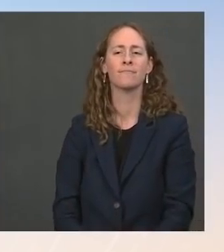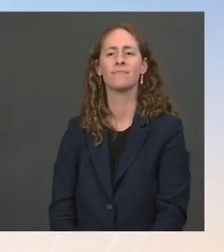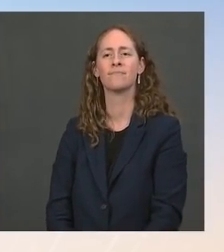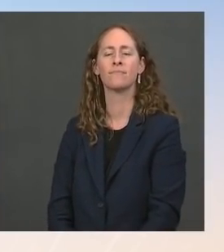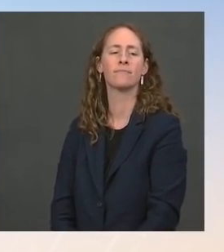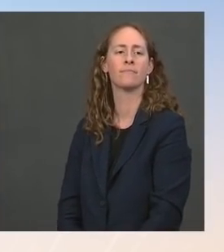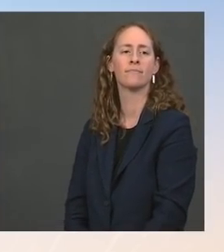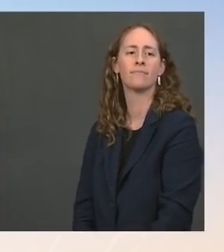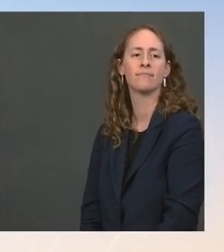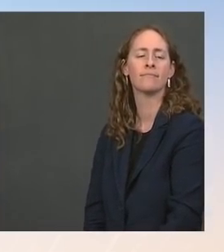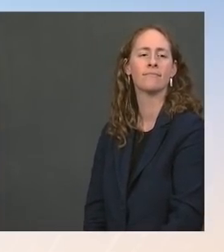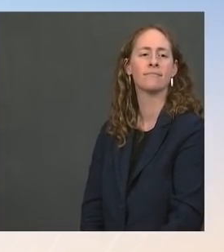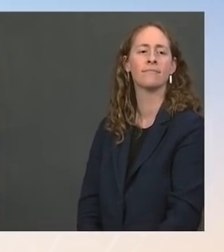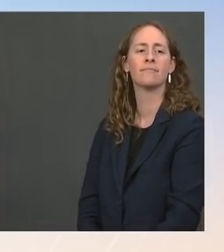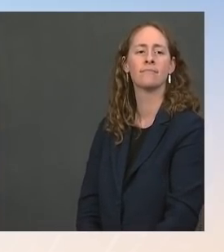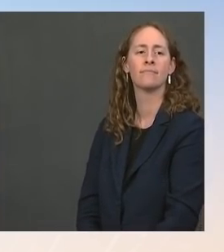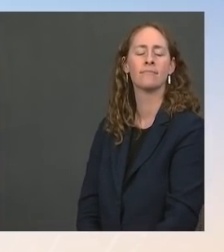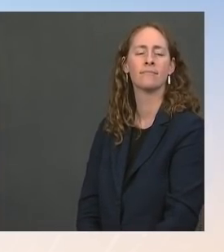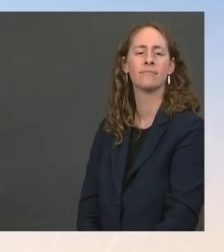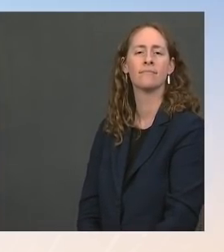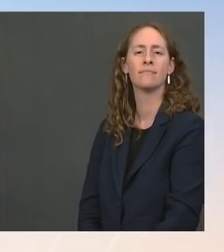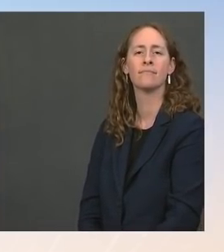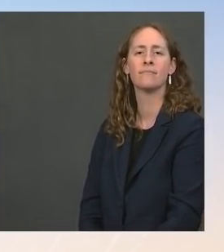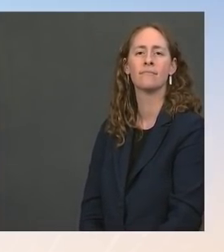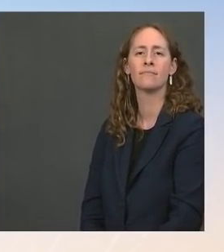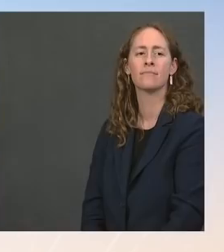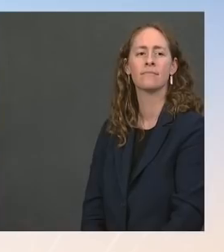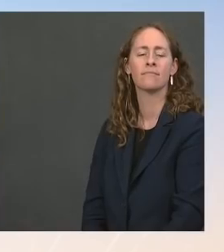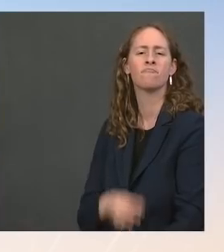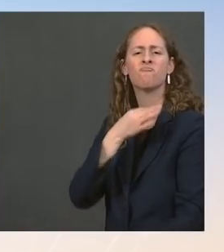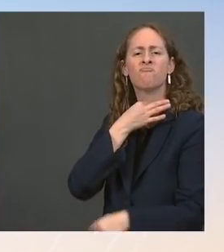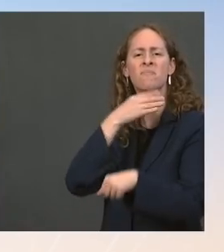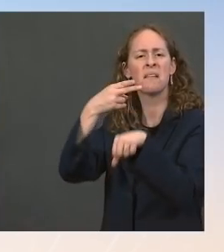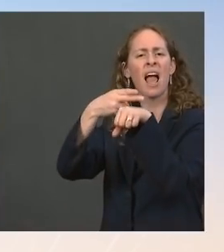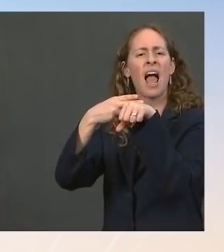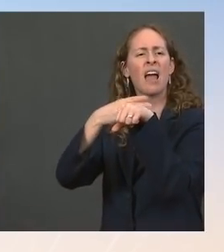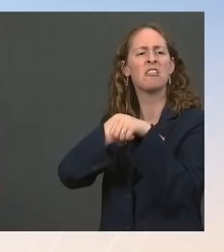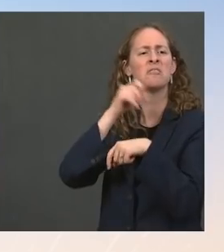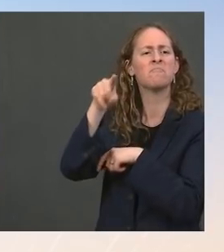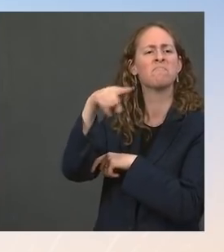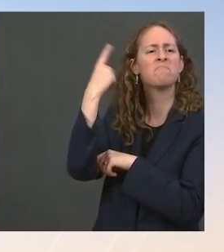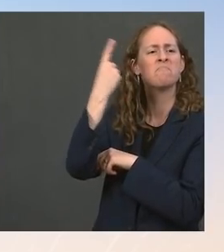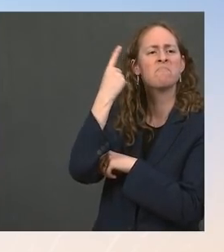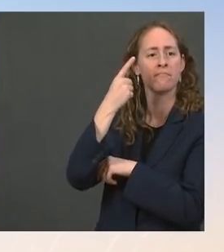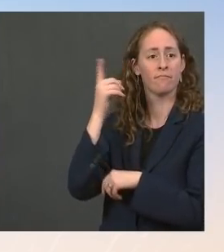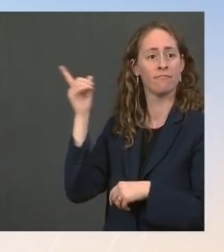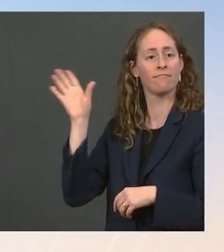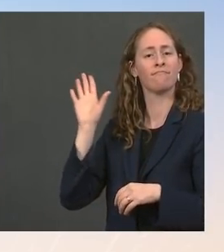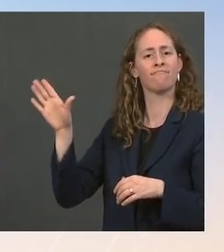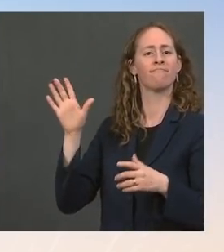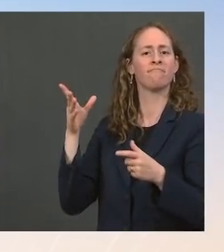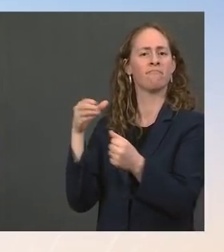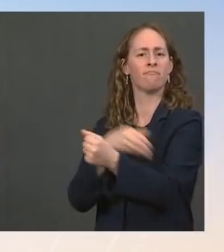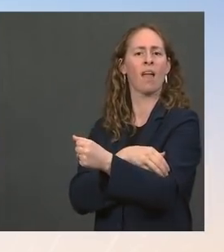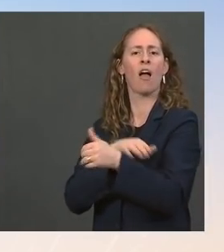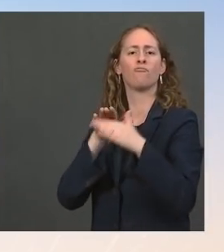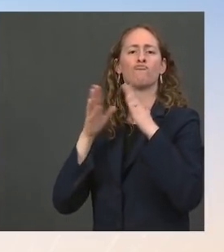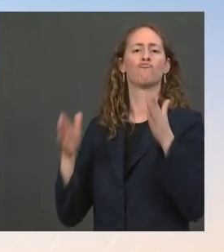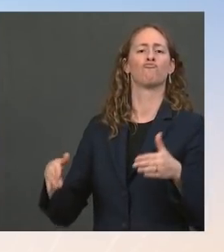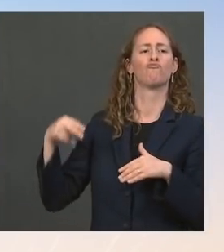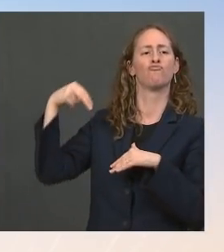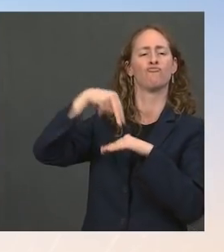questions on Haiti. The first is the president has often used his bully pulpit during the most important times in